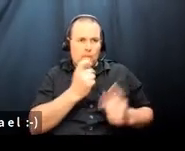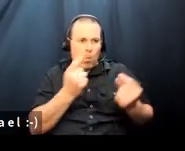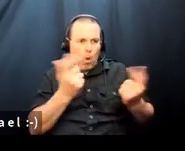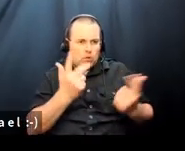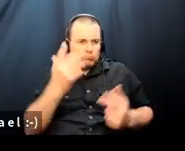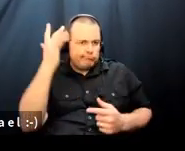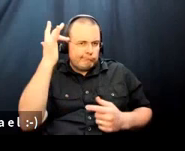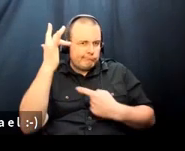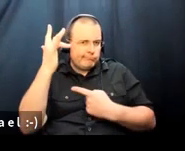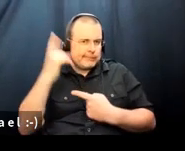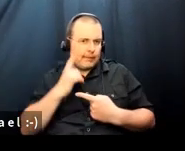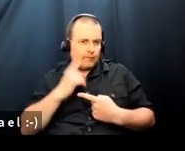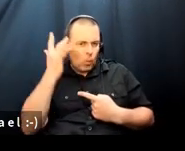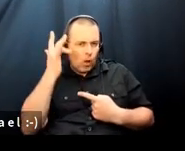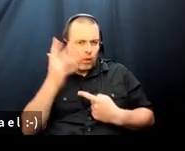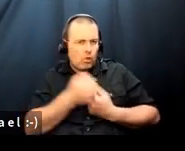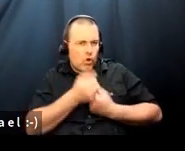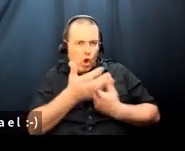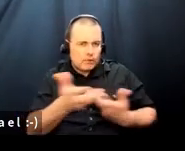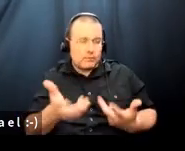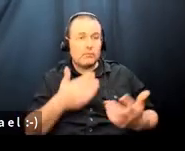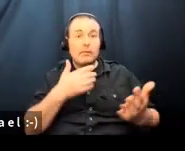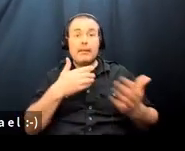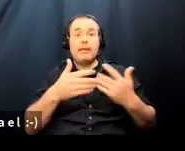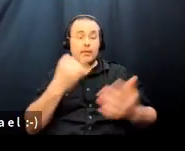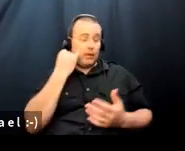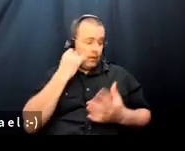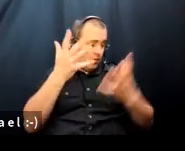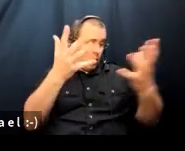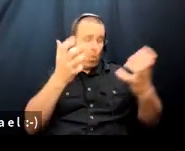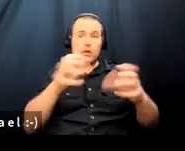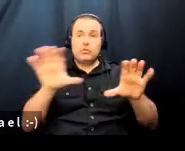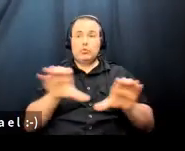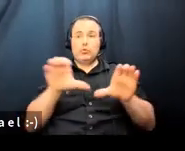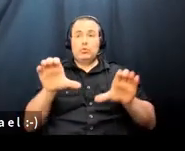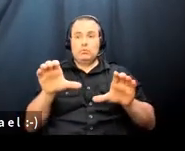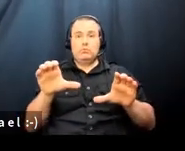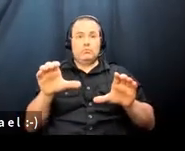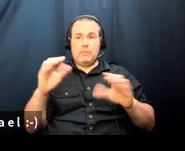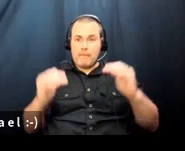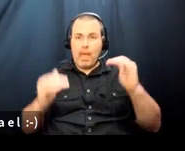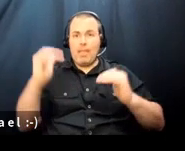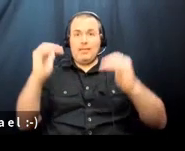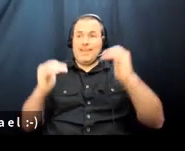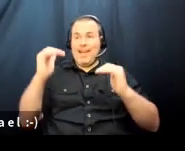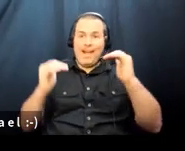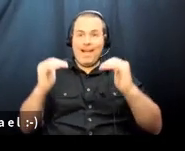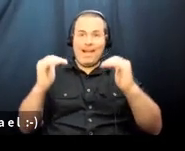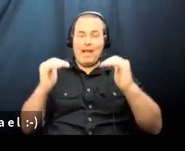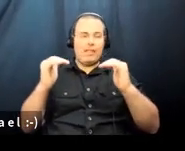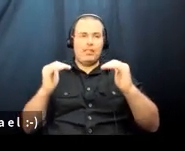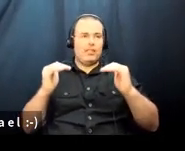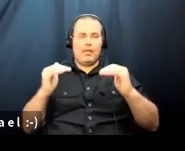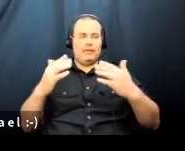And even when they want to do things that require balance, they cannot necessarily do